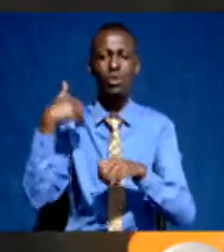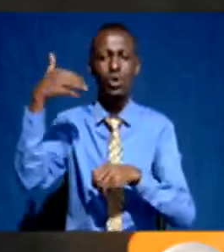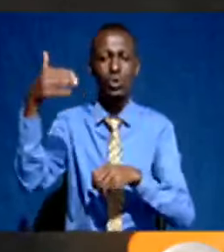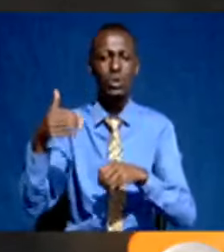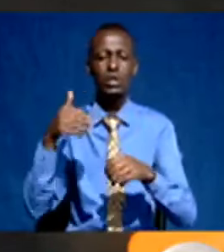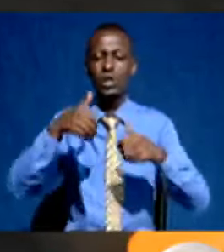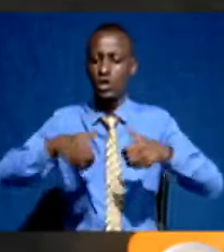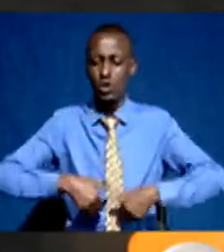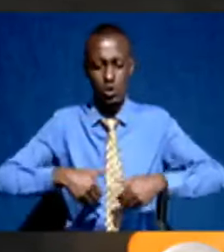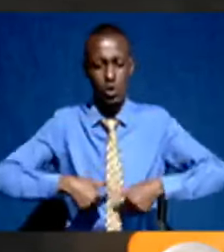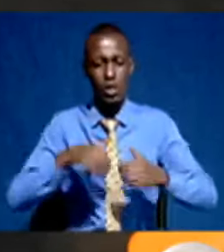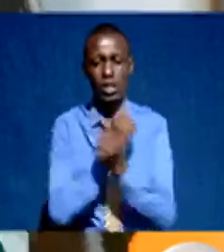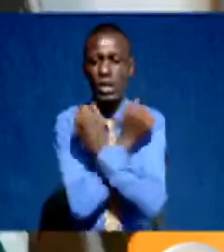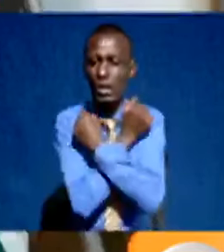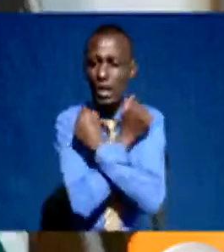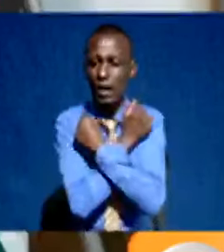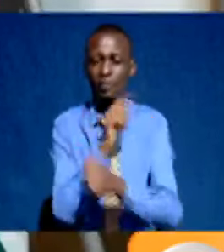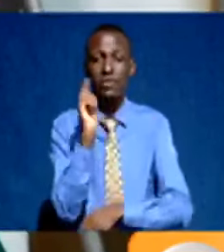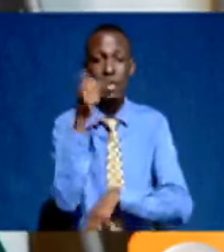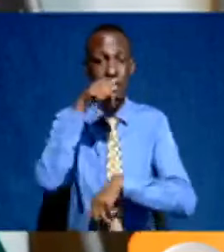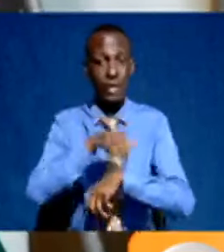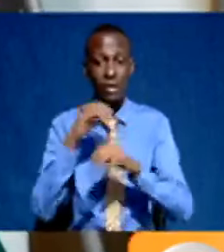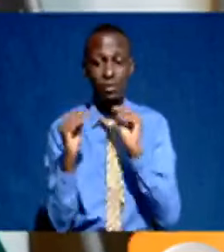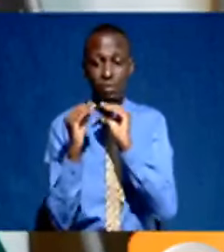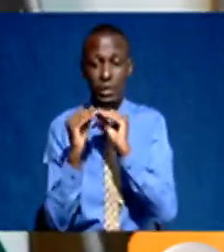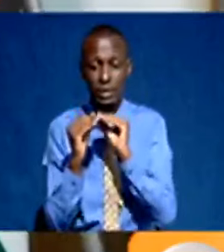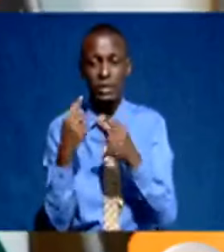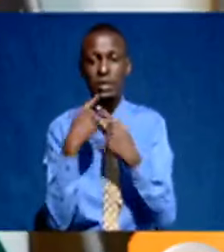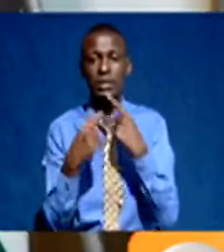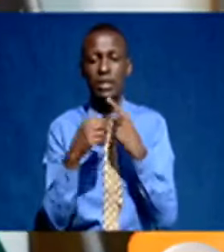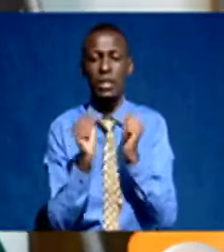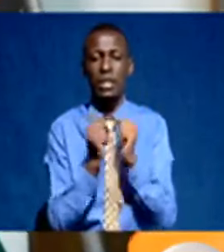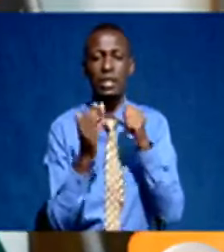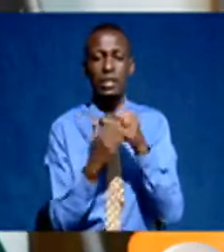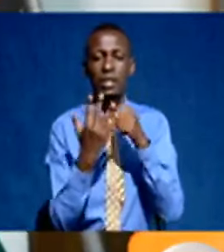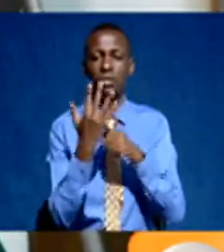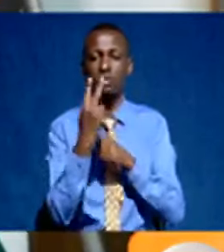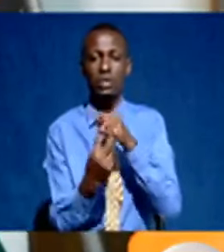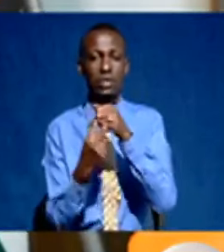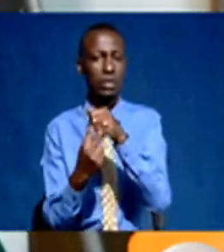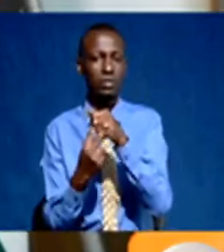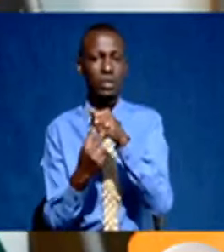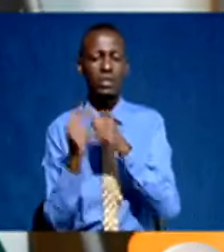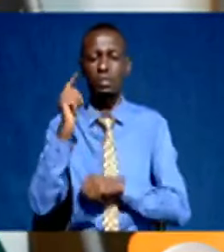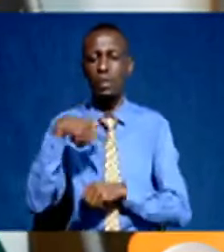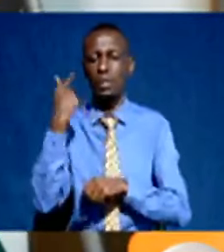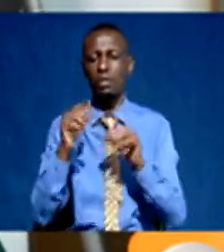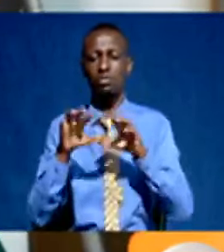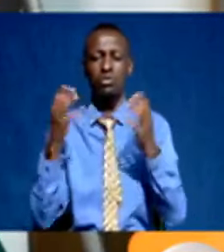I remember meeting Jaramogi for the first time in 1957 when I was in